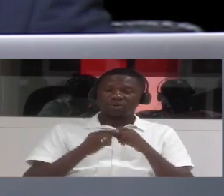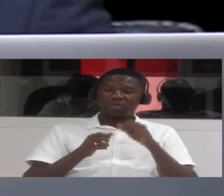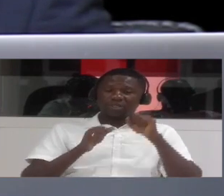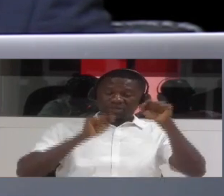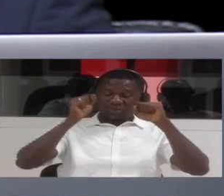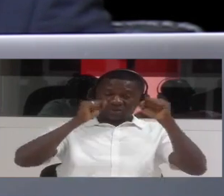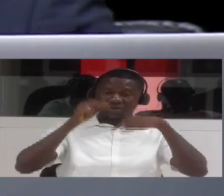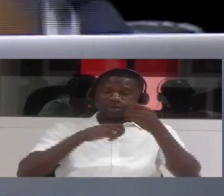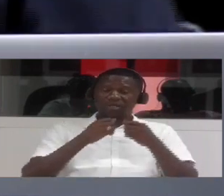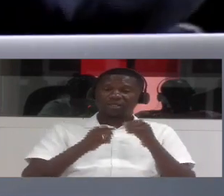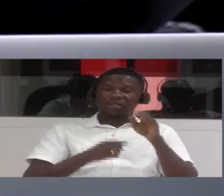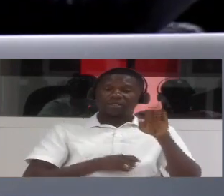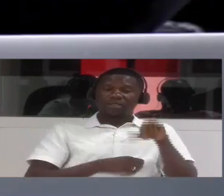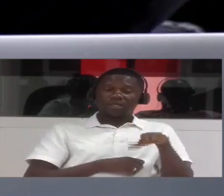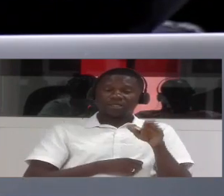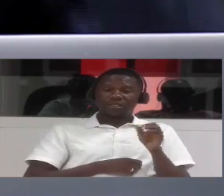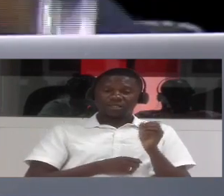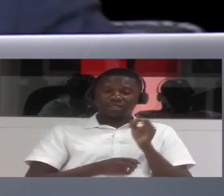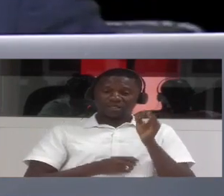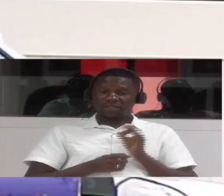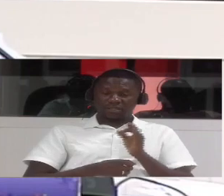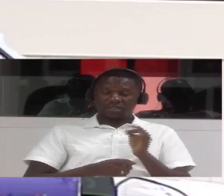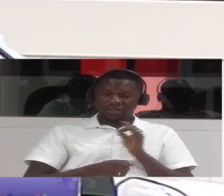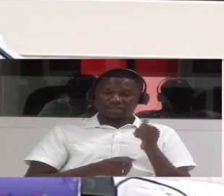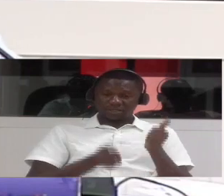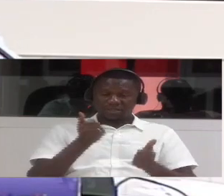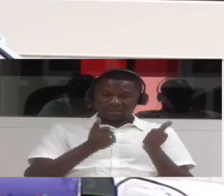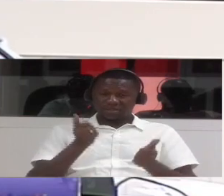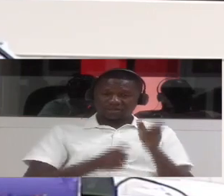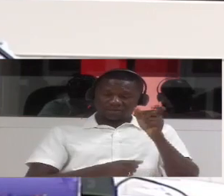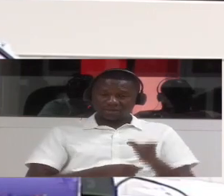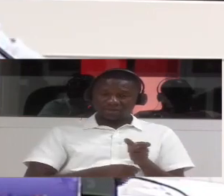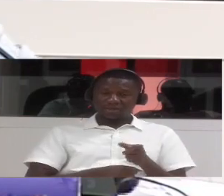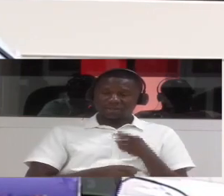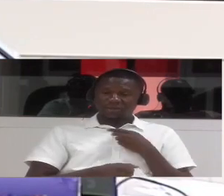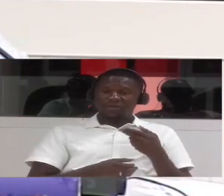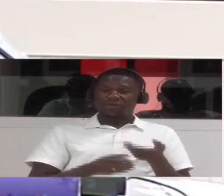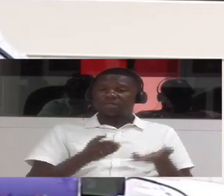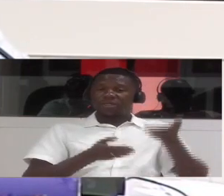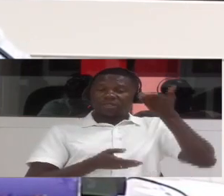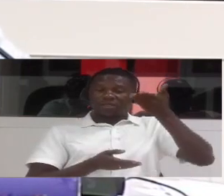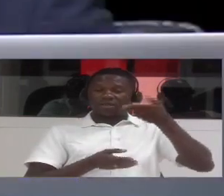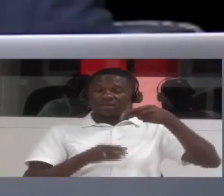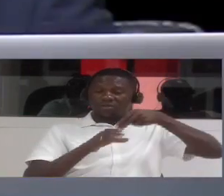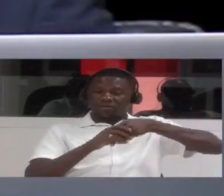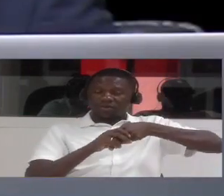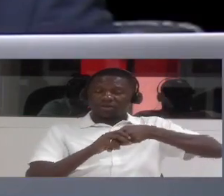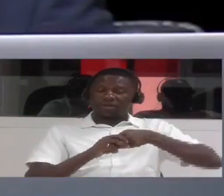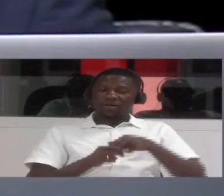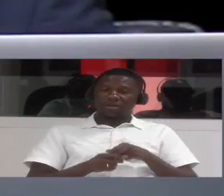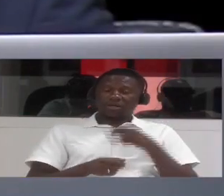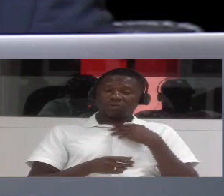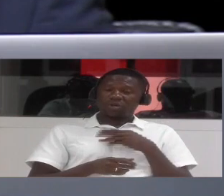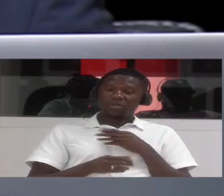taxi drivers over increase in fare. Yes. Vis-a-vis the increase in the prices of fuel. Yes. And they were harassed by